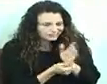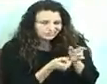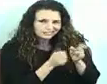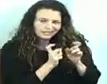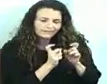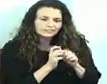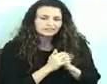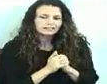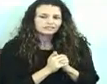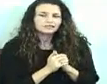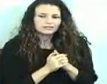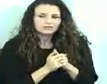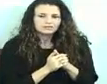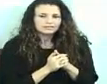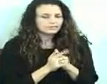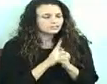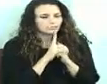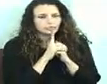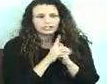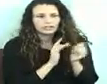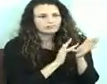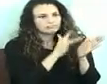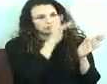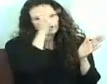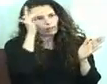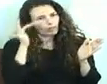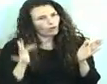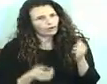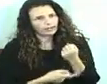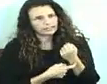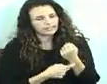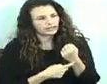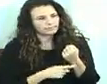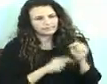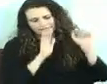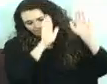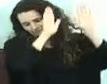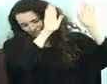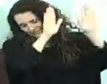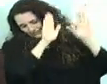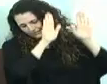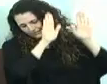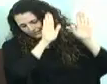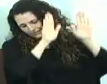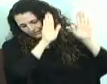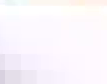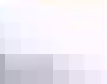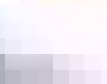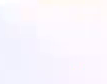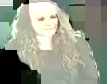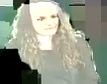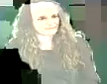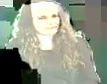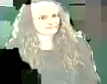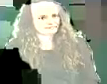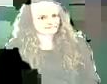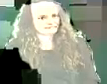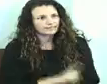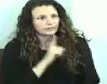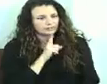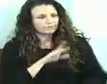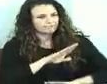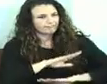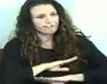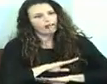it is glorious. It is fabulous. It is full